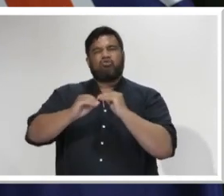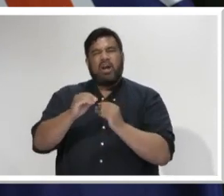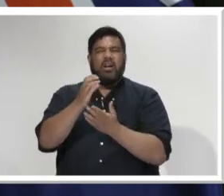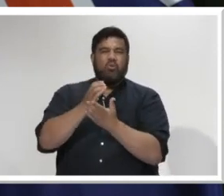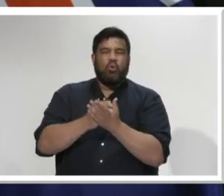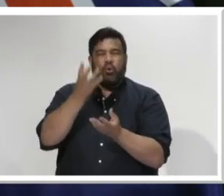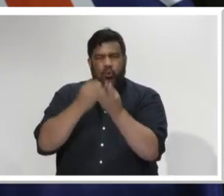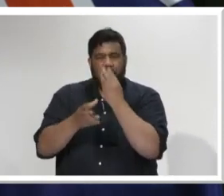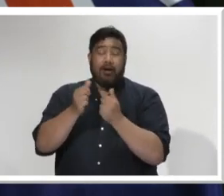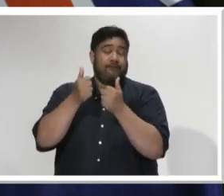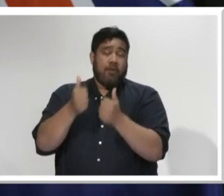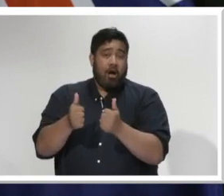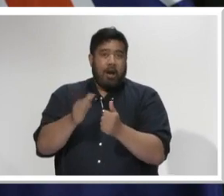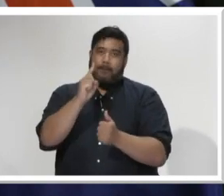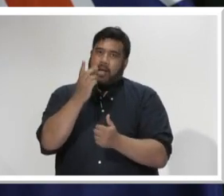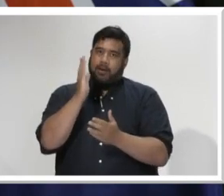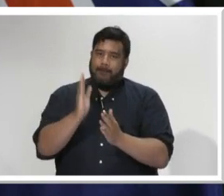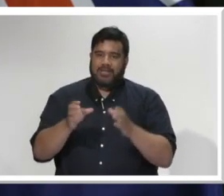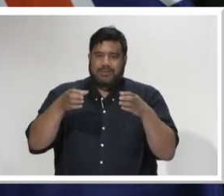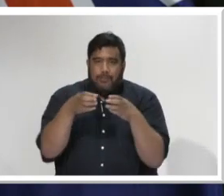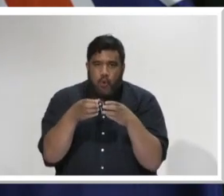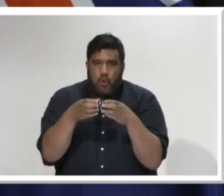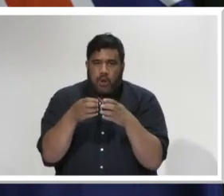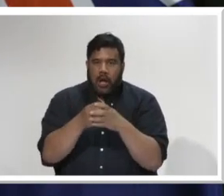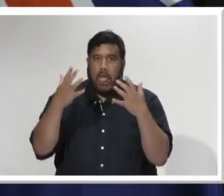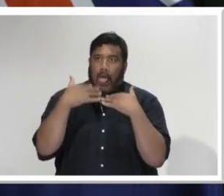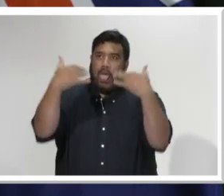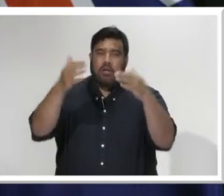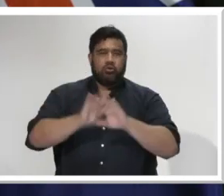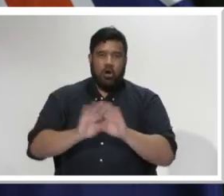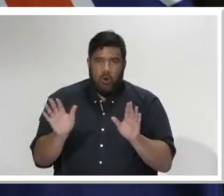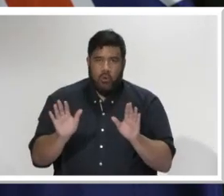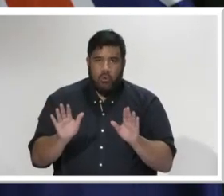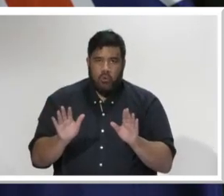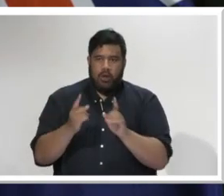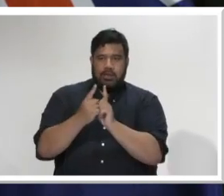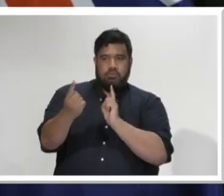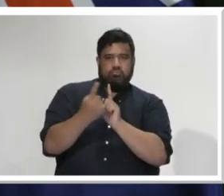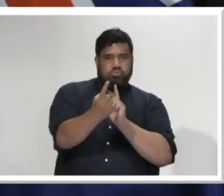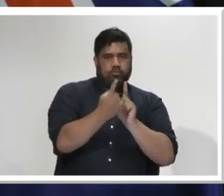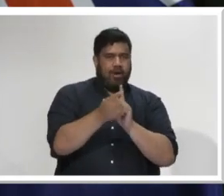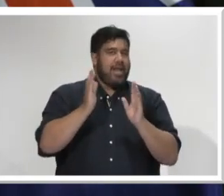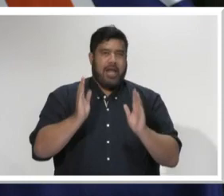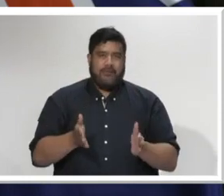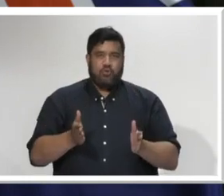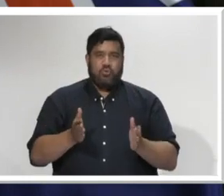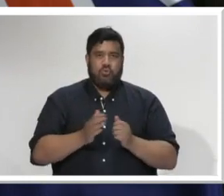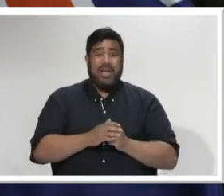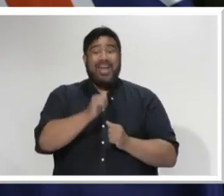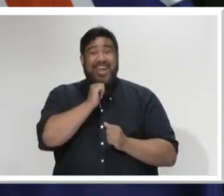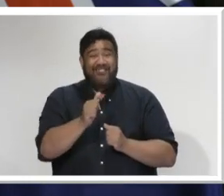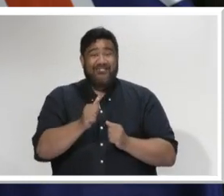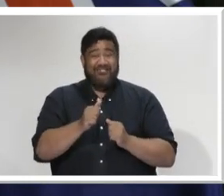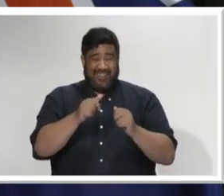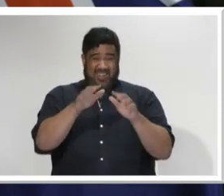groups with appropriate physical distancing. Courses where close contact is unavoidable will remain online only.